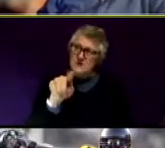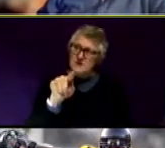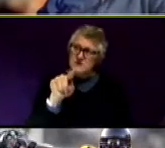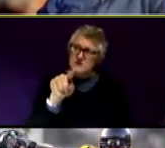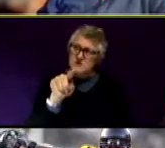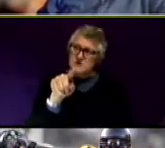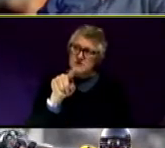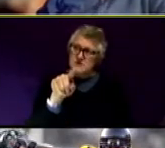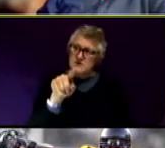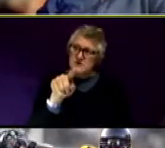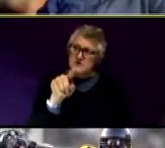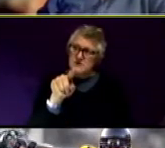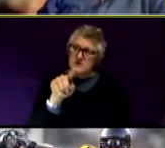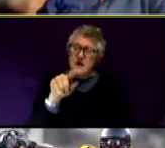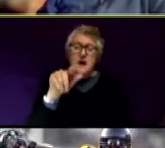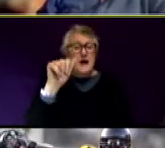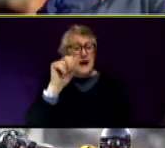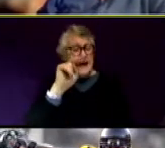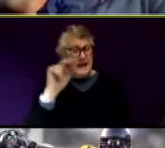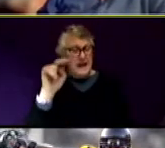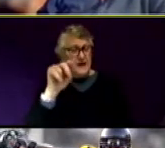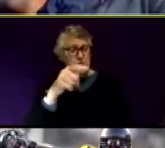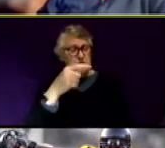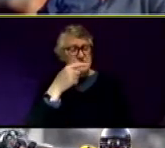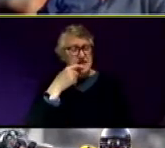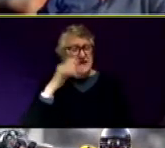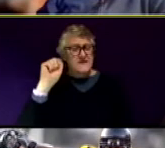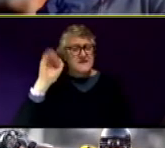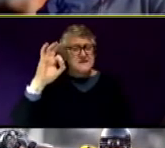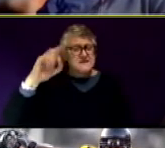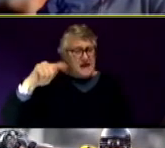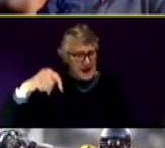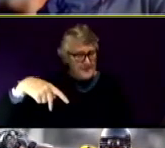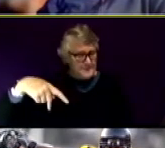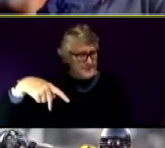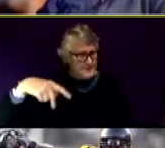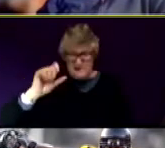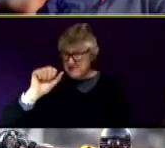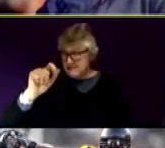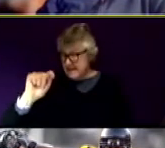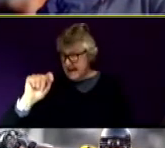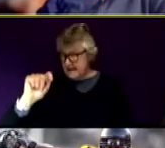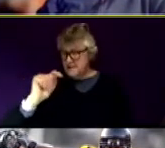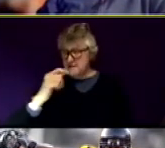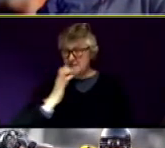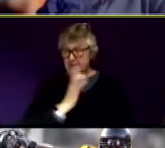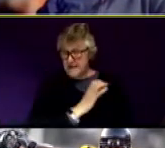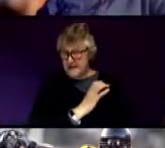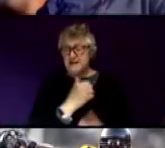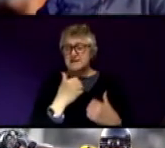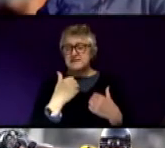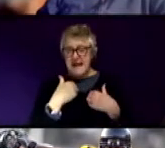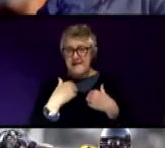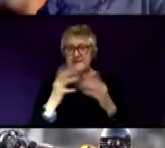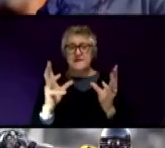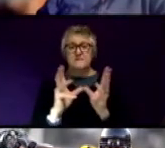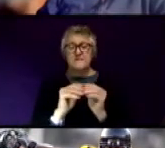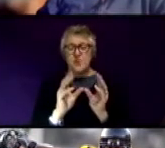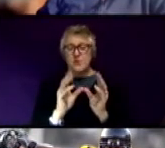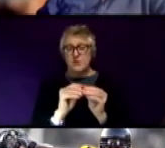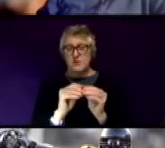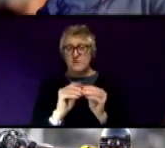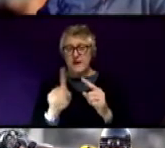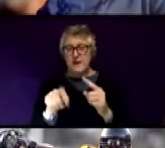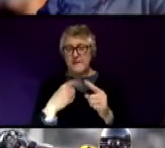and you said that the SAP committee is holding a forum, mm-hmm, about